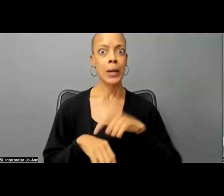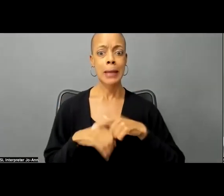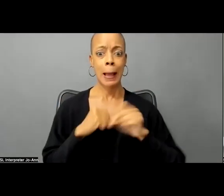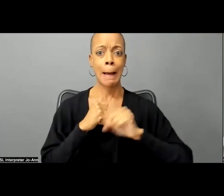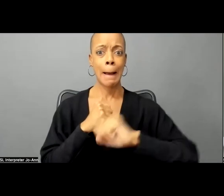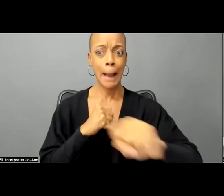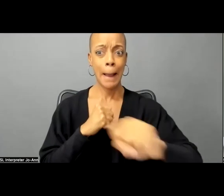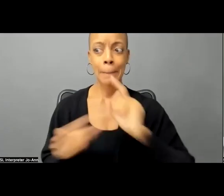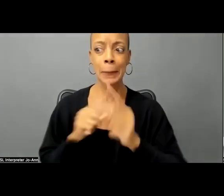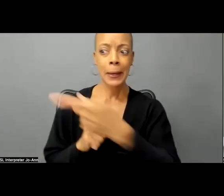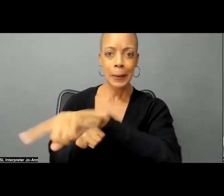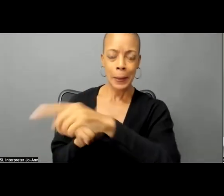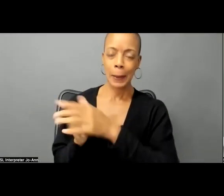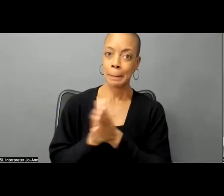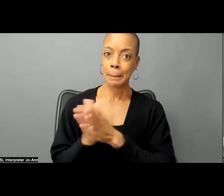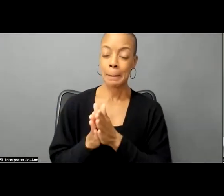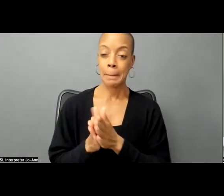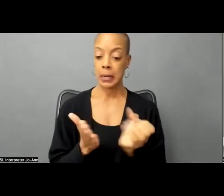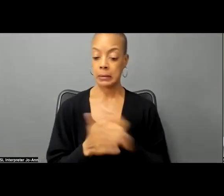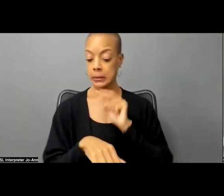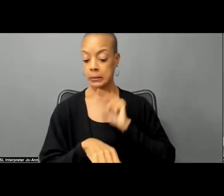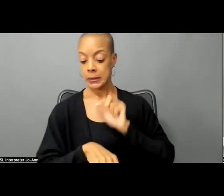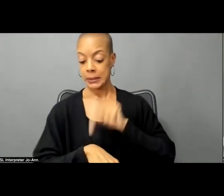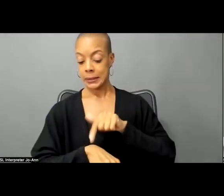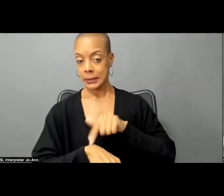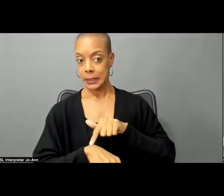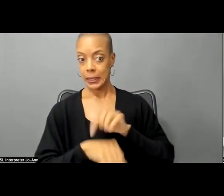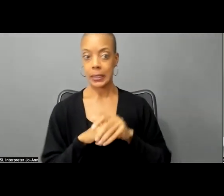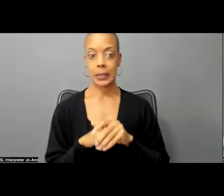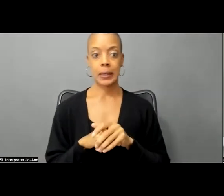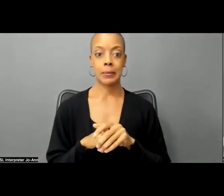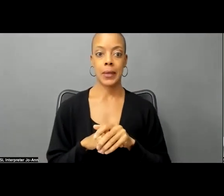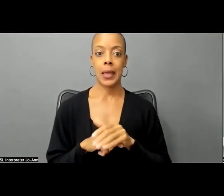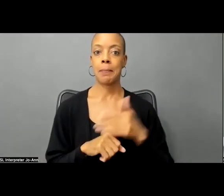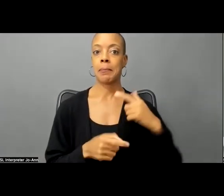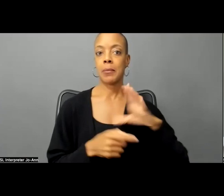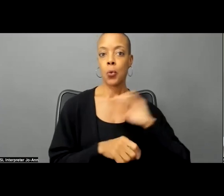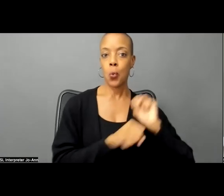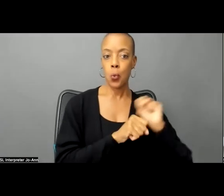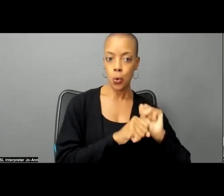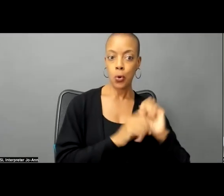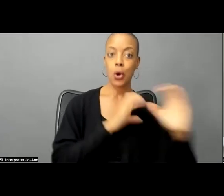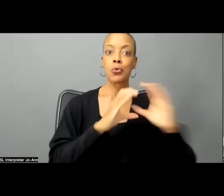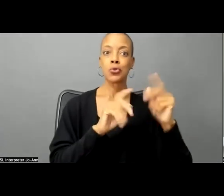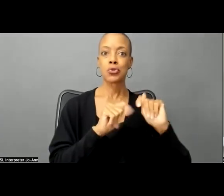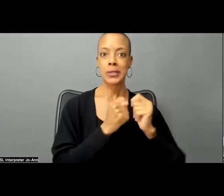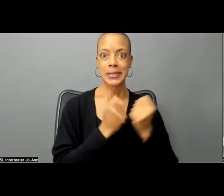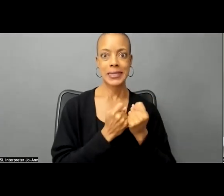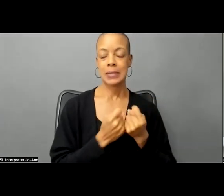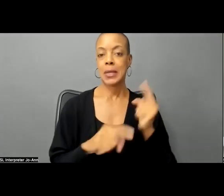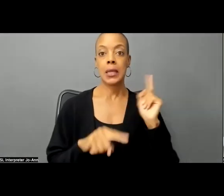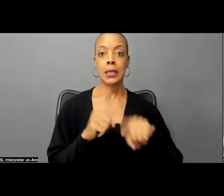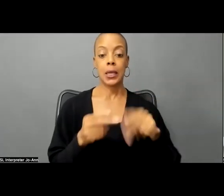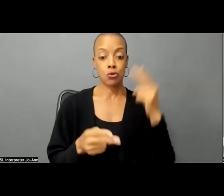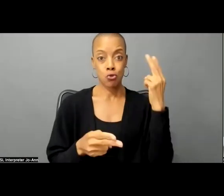folks. And just in the interest of time, and because my colleagues on the communications team and I just couldn't bear shortening these folks' bios because